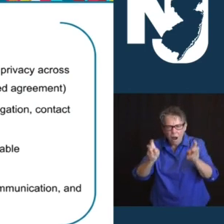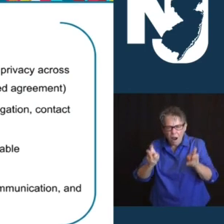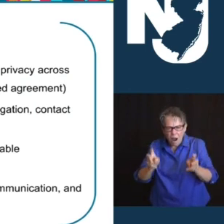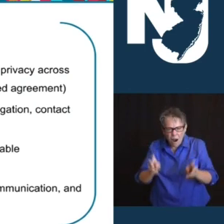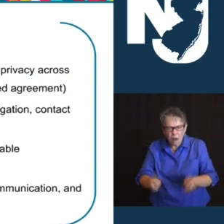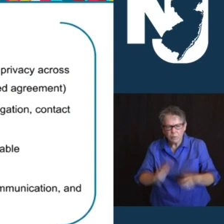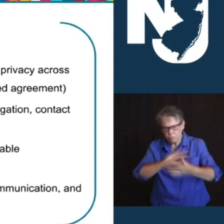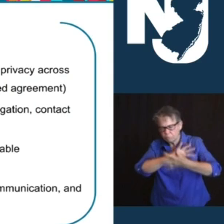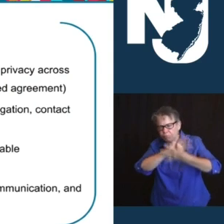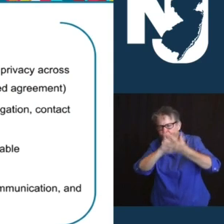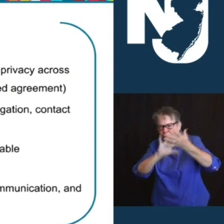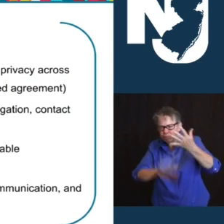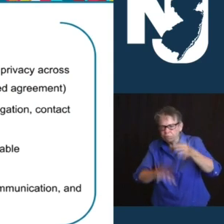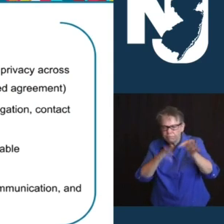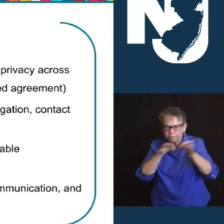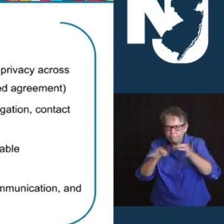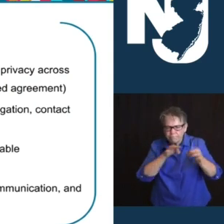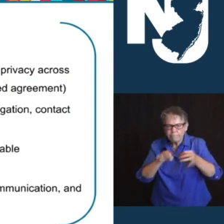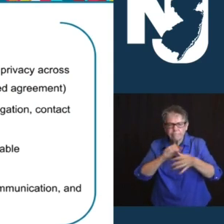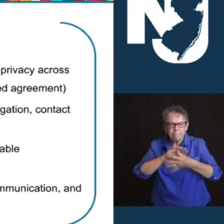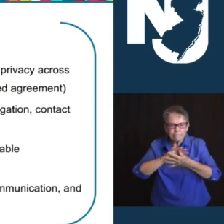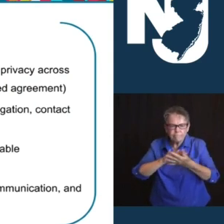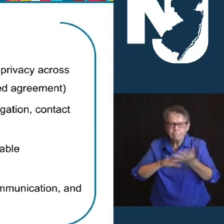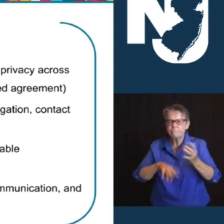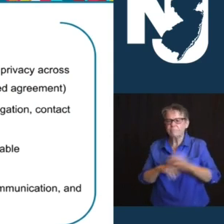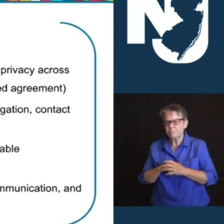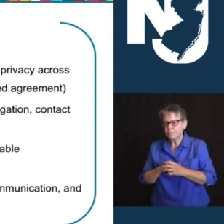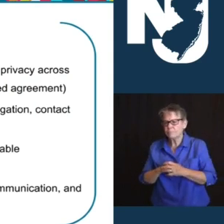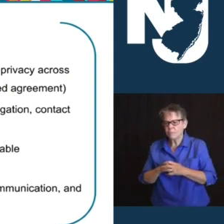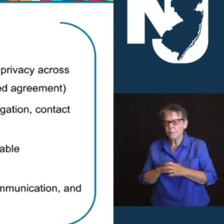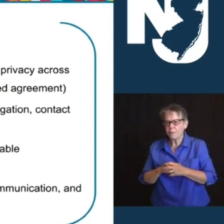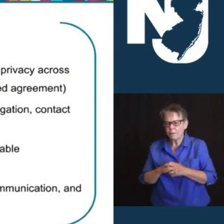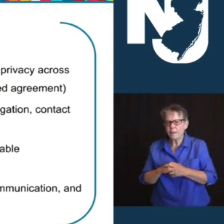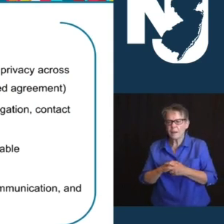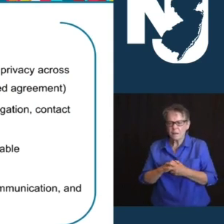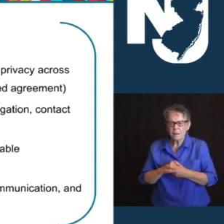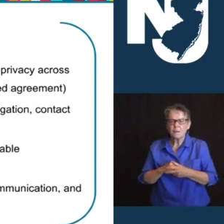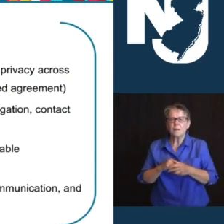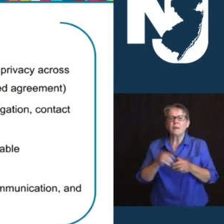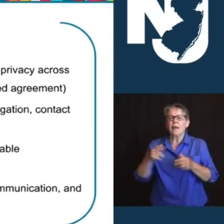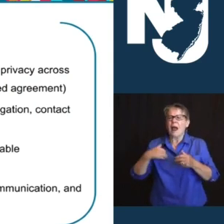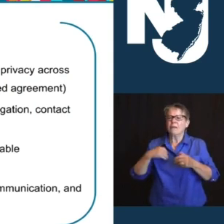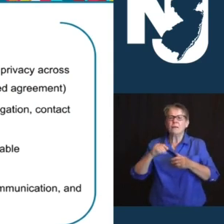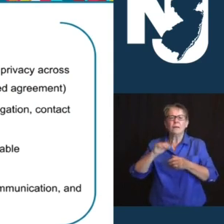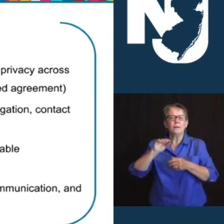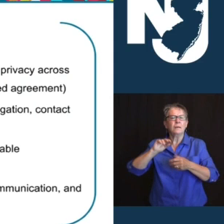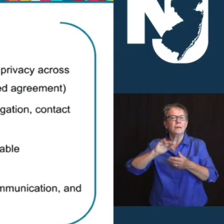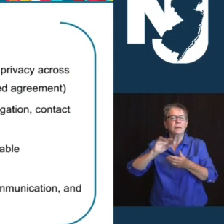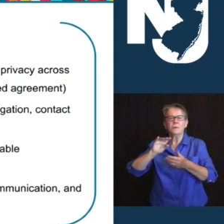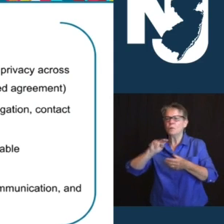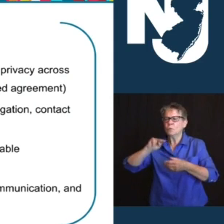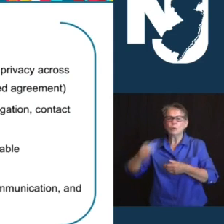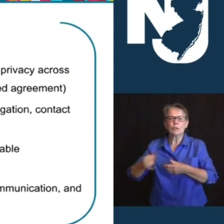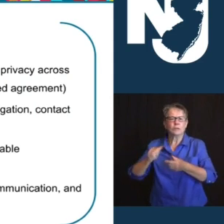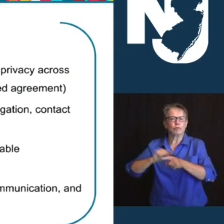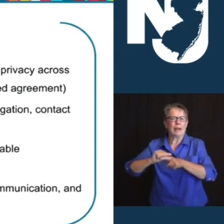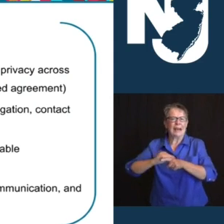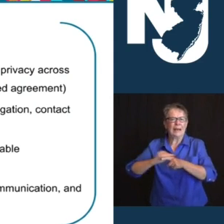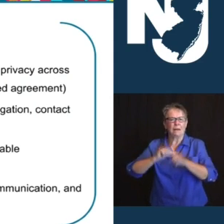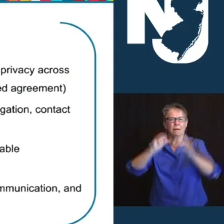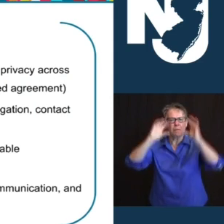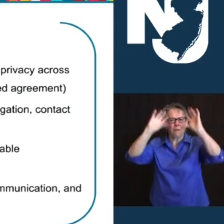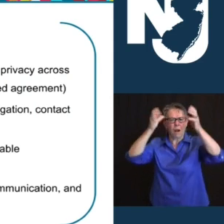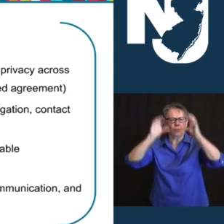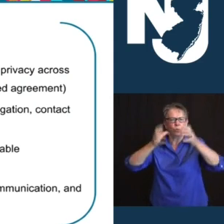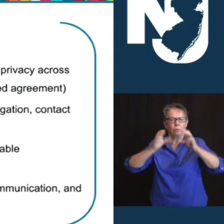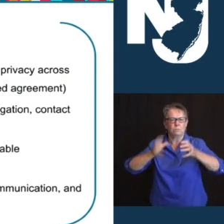bit to in a moment, and introduction to and work with the CommCare platform for data collection. The Rutgers